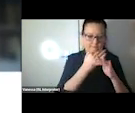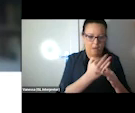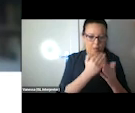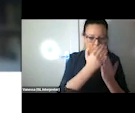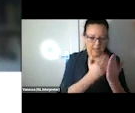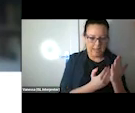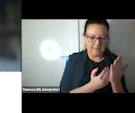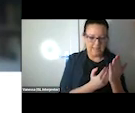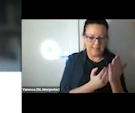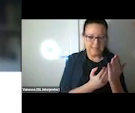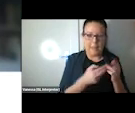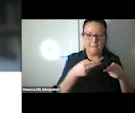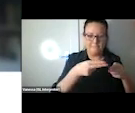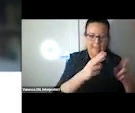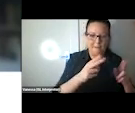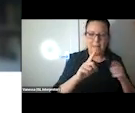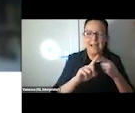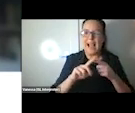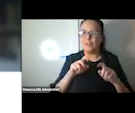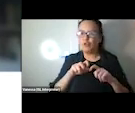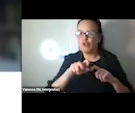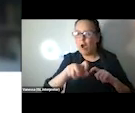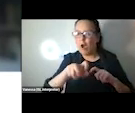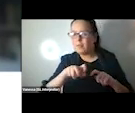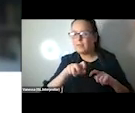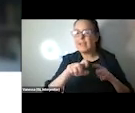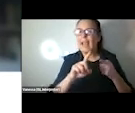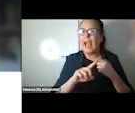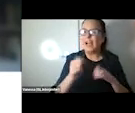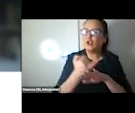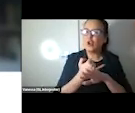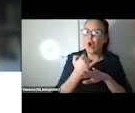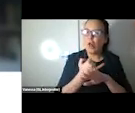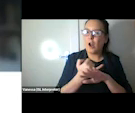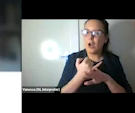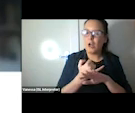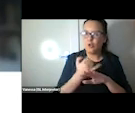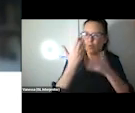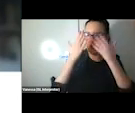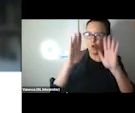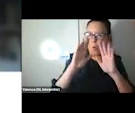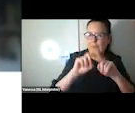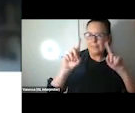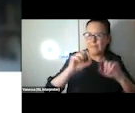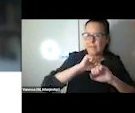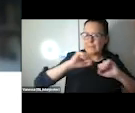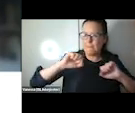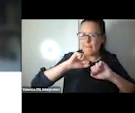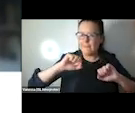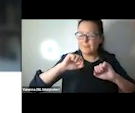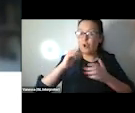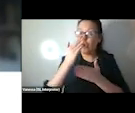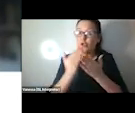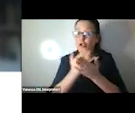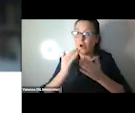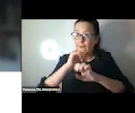crossings and on the use of colour contrast to define spaces which were shared and spaces which were